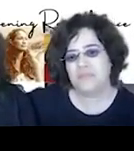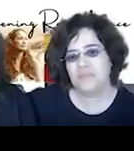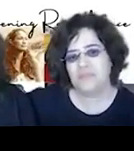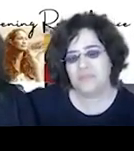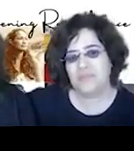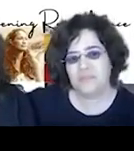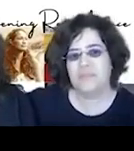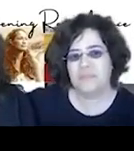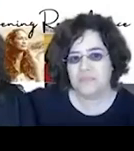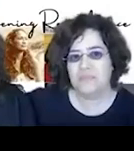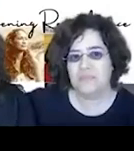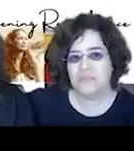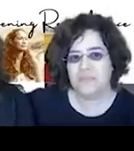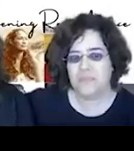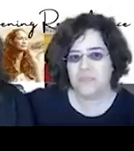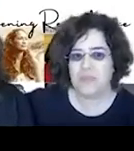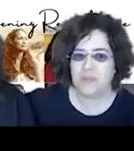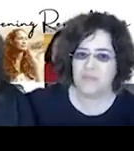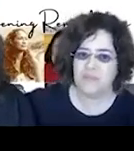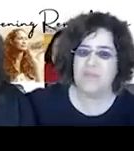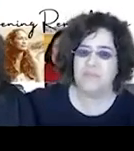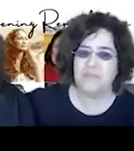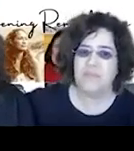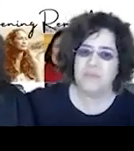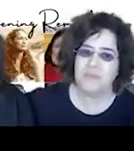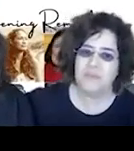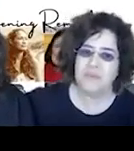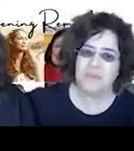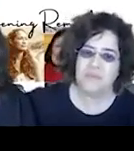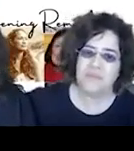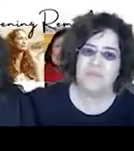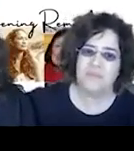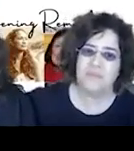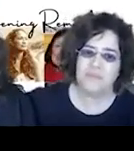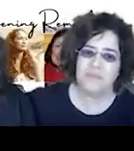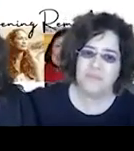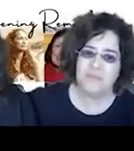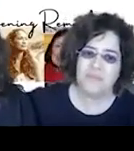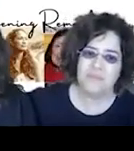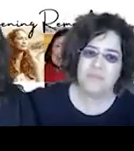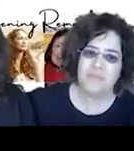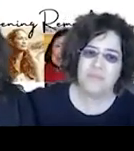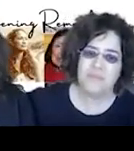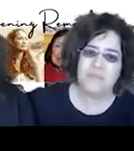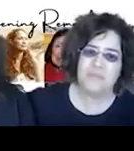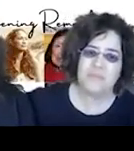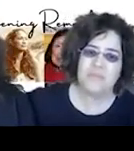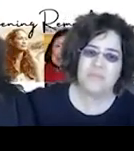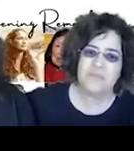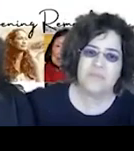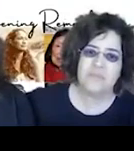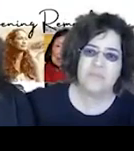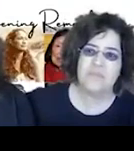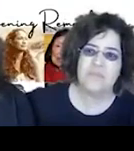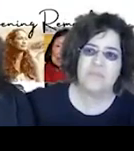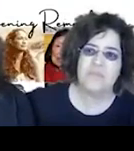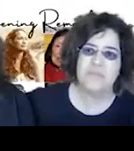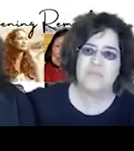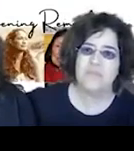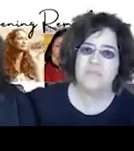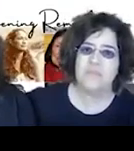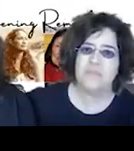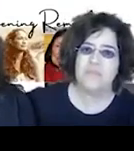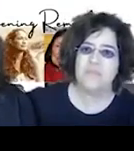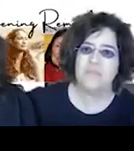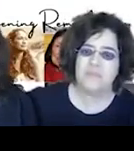true with all of these women, whether you've heard of them or not. Their impact is immeasurable because